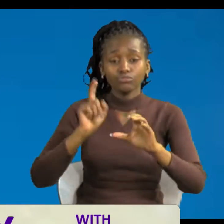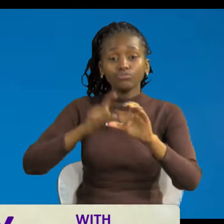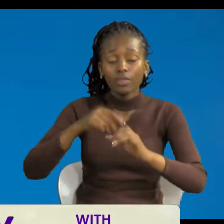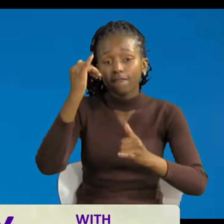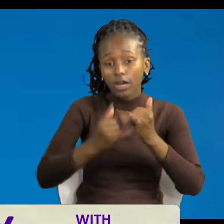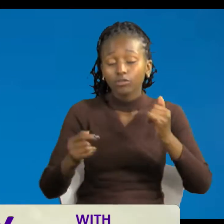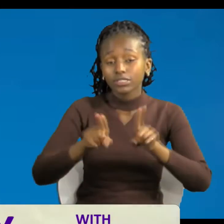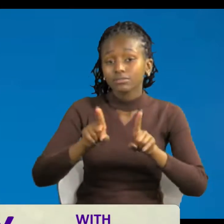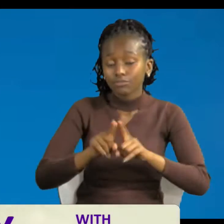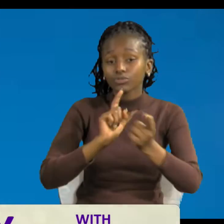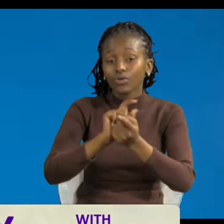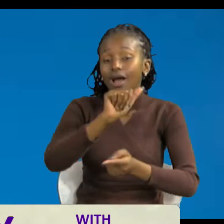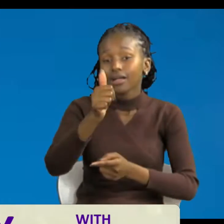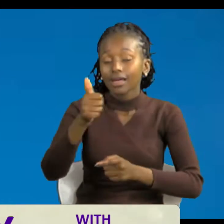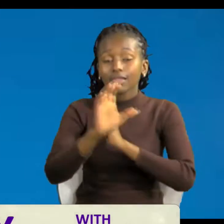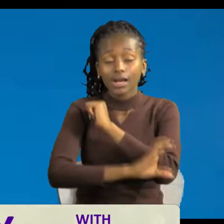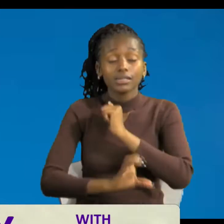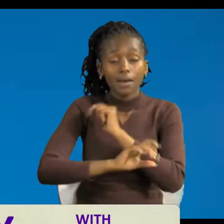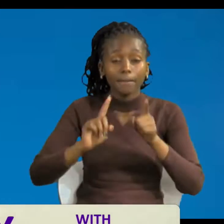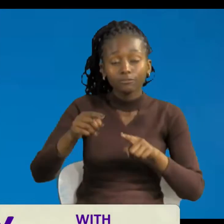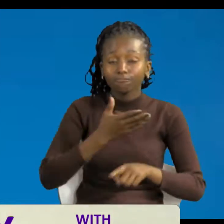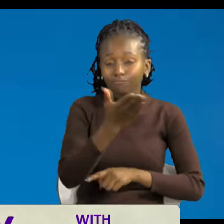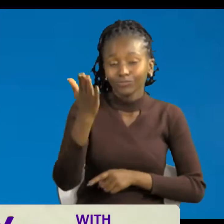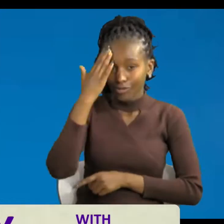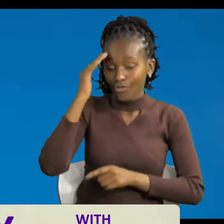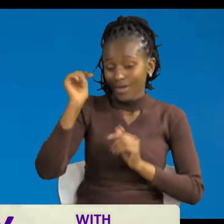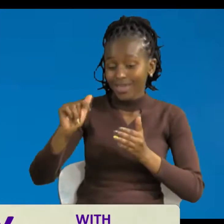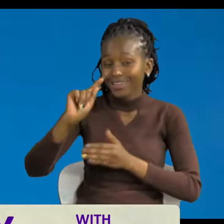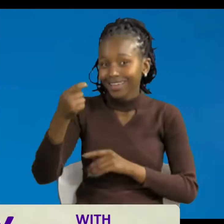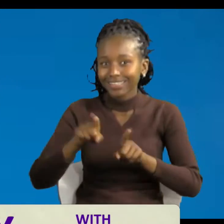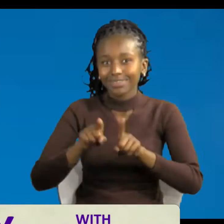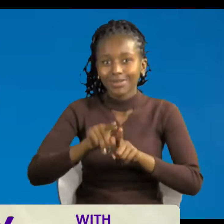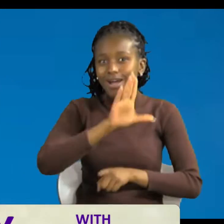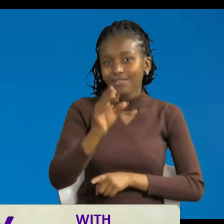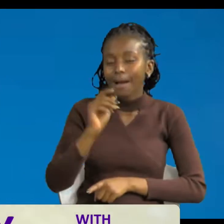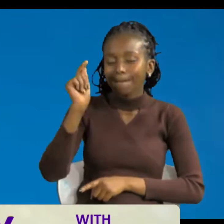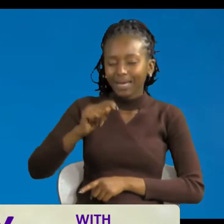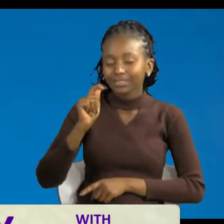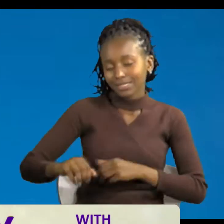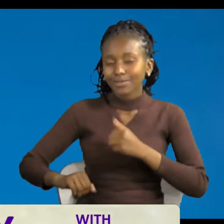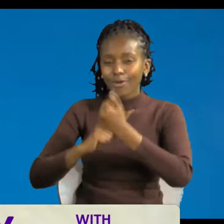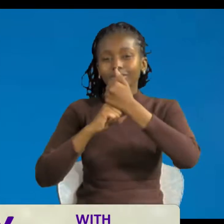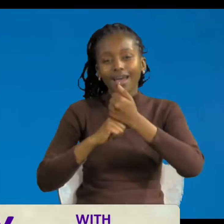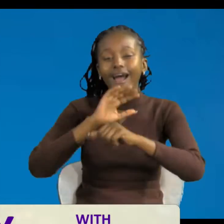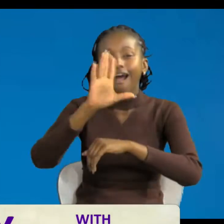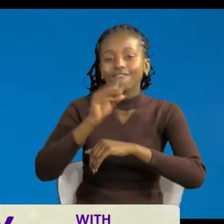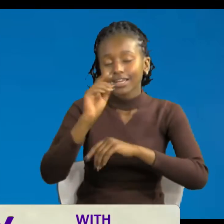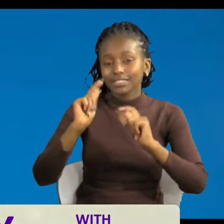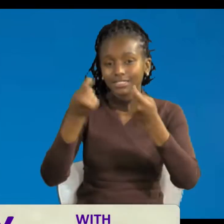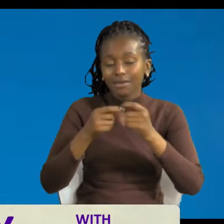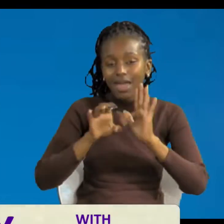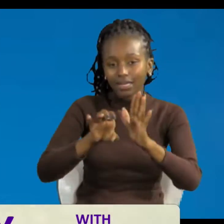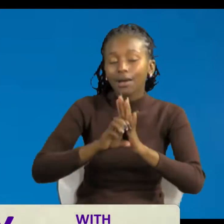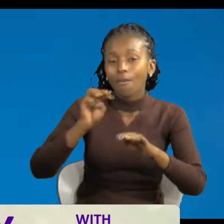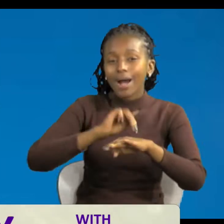country proud once again. But then again, as a Kenyan, as an African, I'm fully behind and supporting African teams, the likes